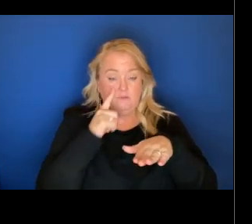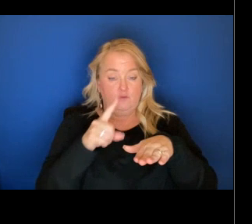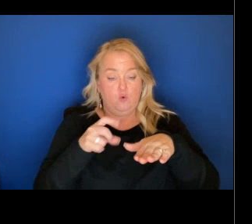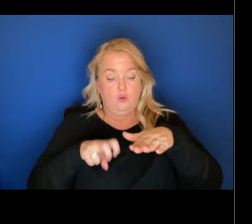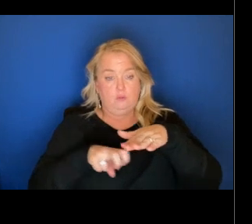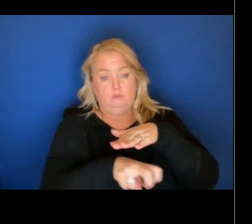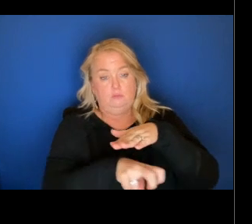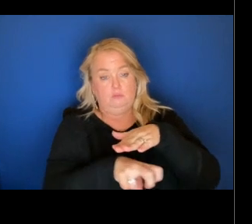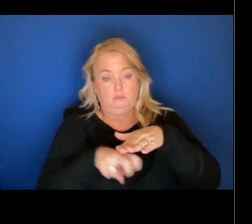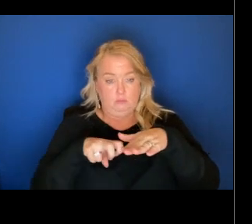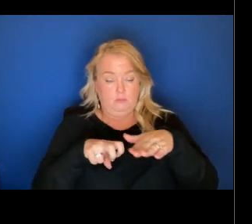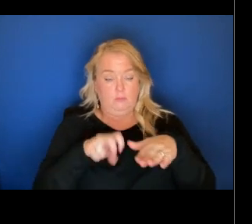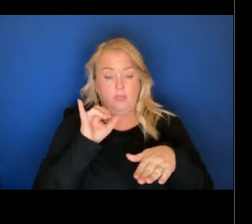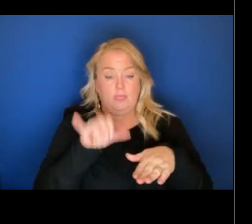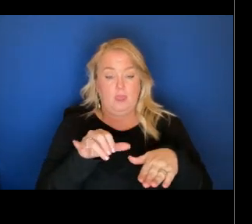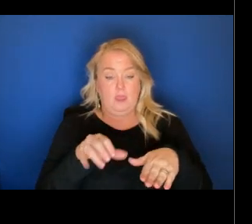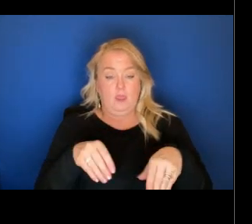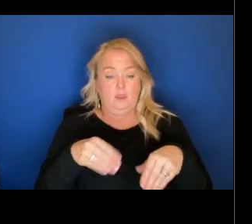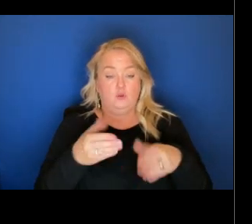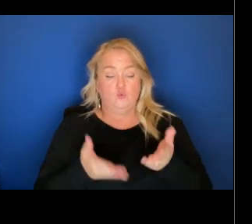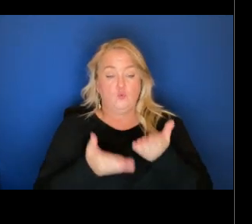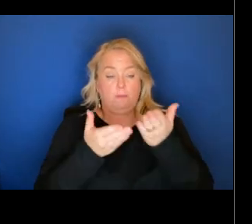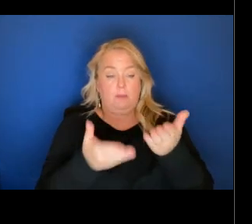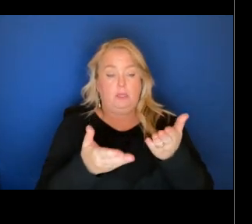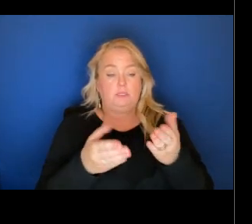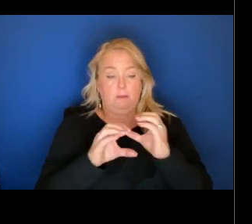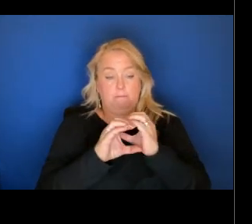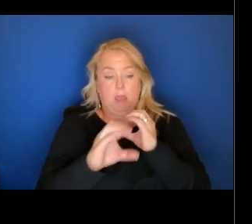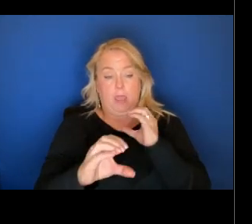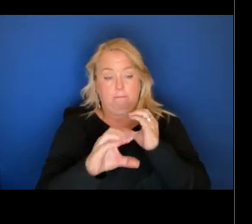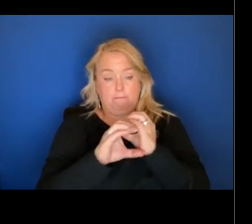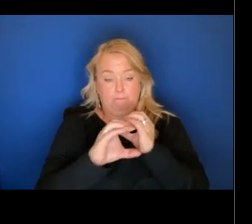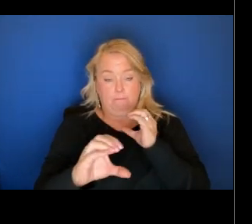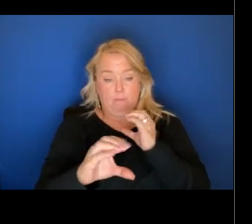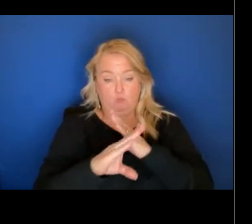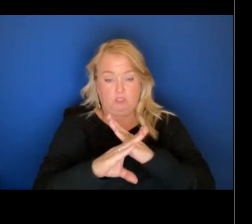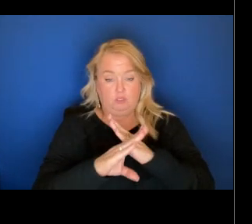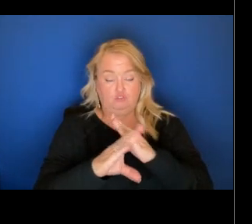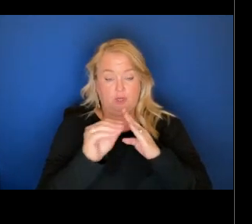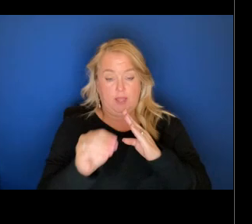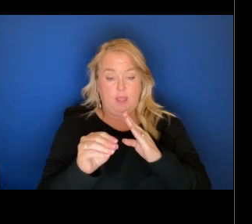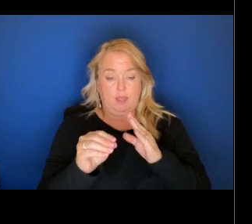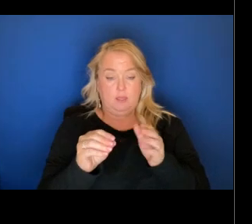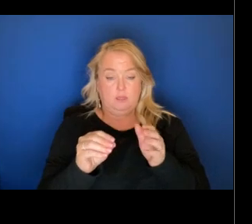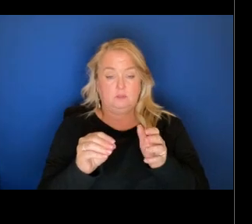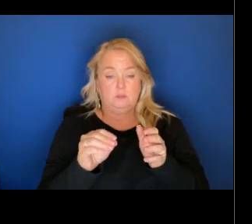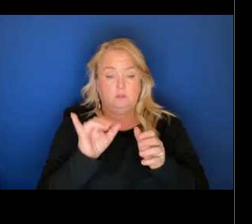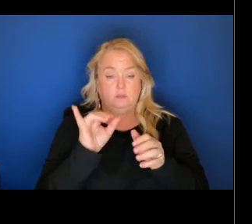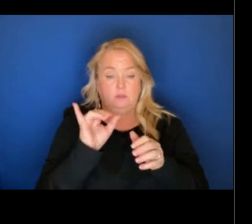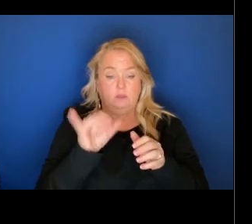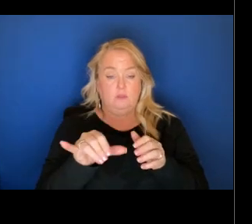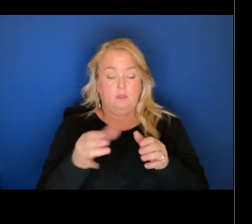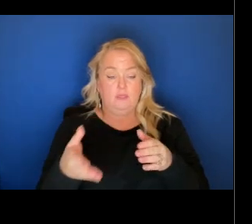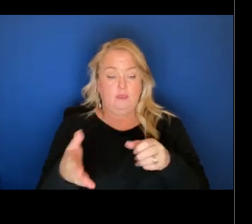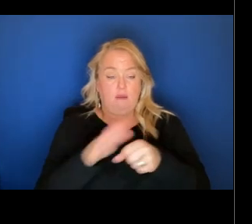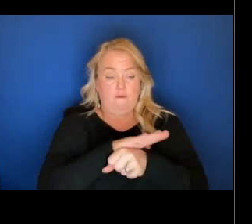is the recommended pipe protection and hinged panel with a disposable